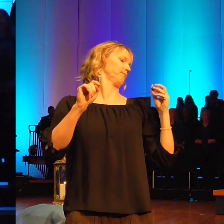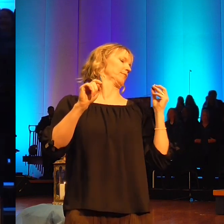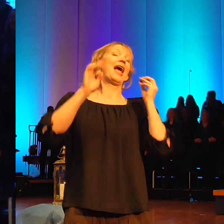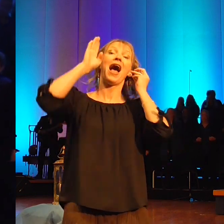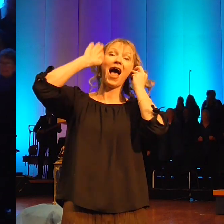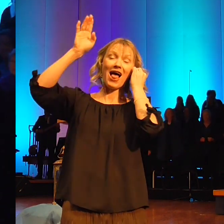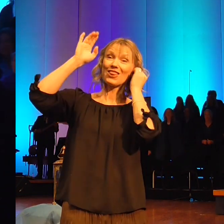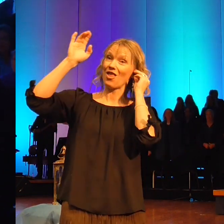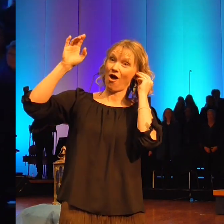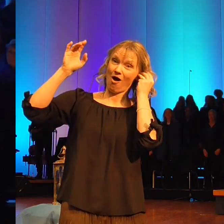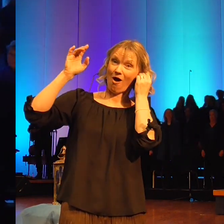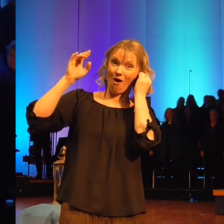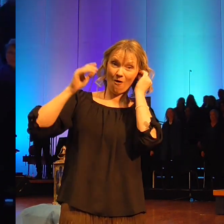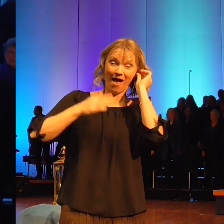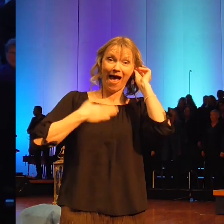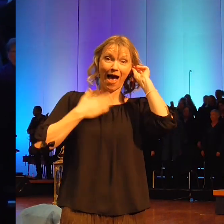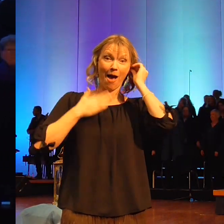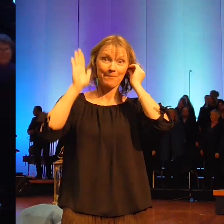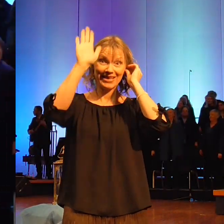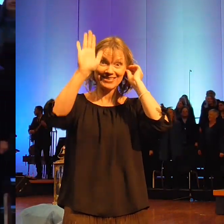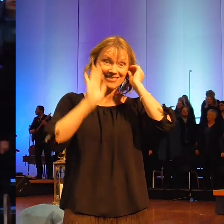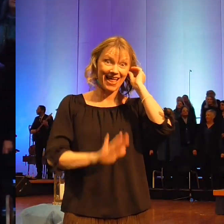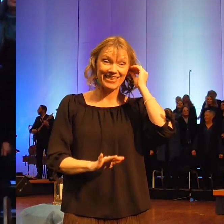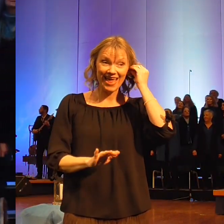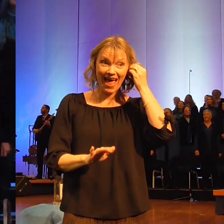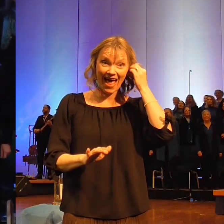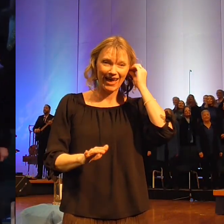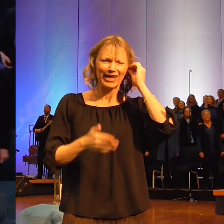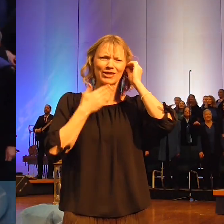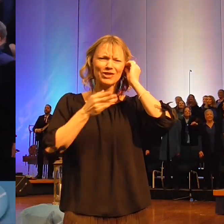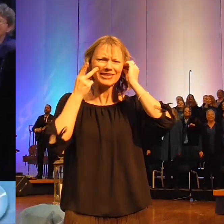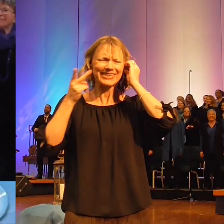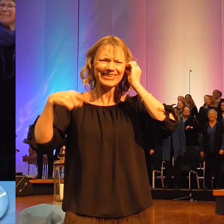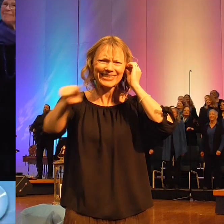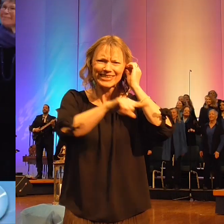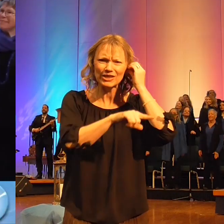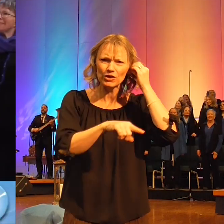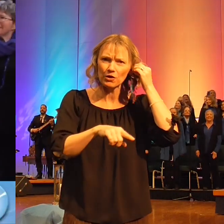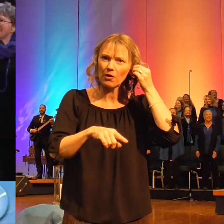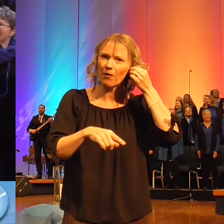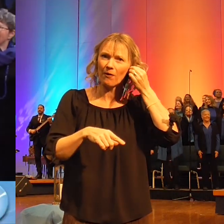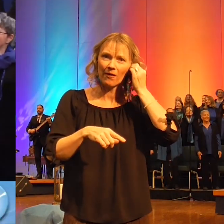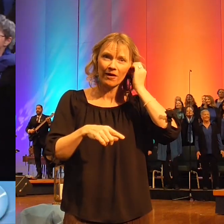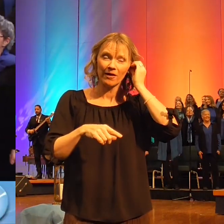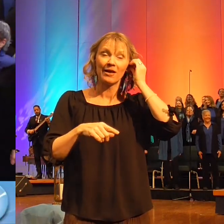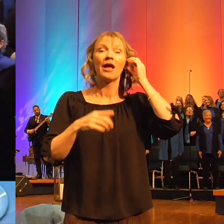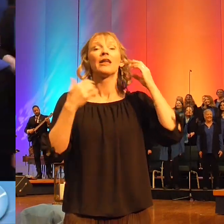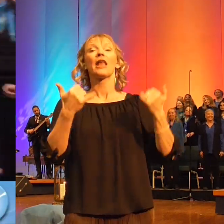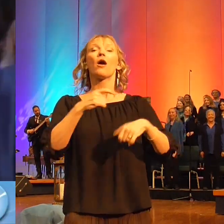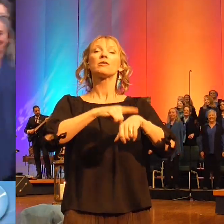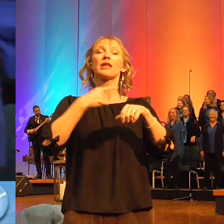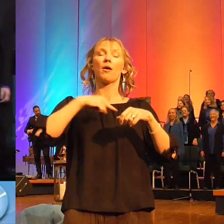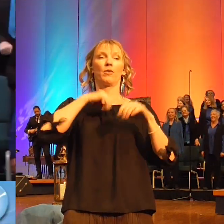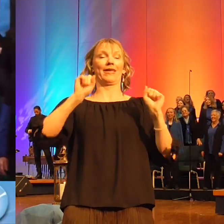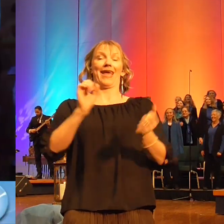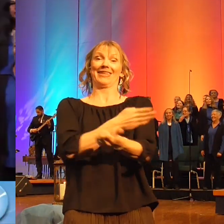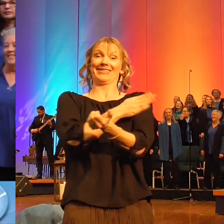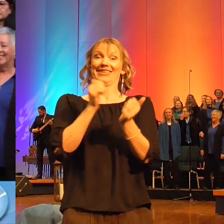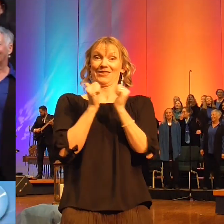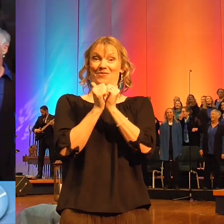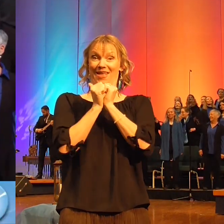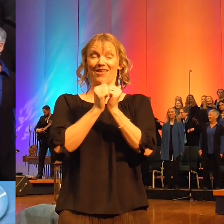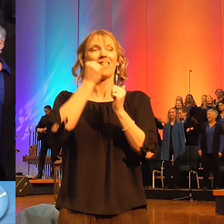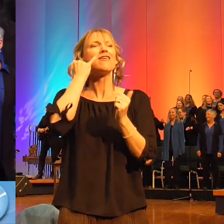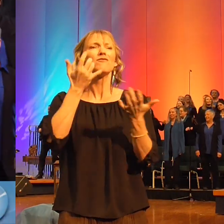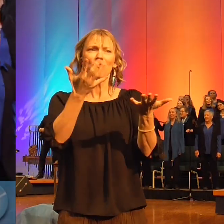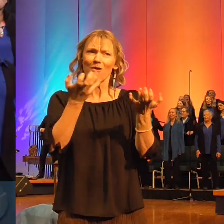Hello, Mile High. Happy Sunday. It's good to see you all. Well, now's the time that we get to sing together. And